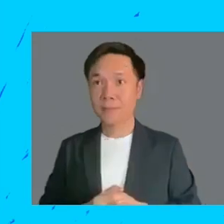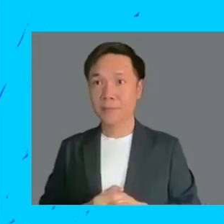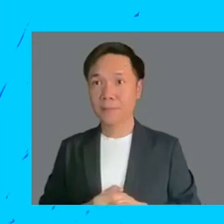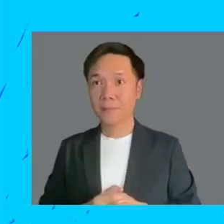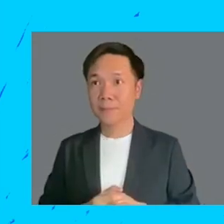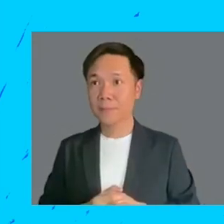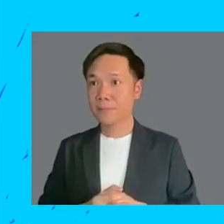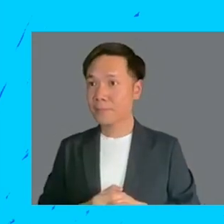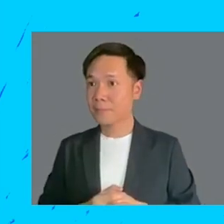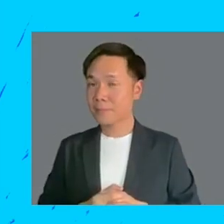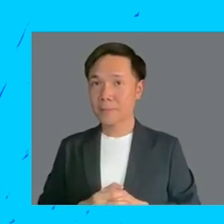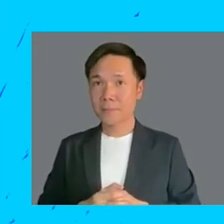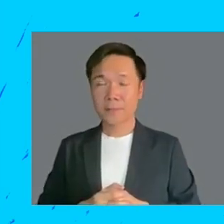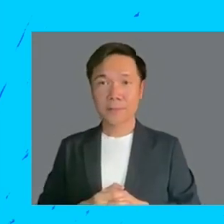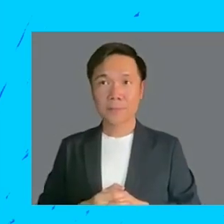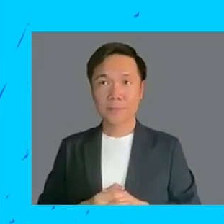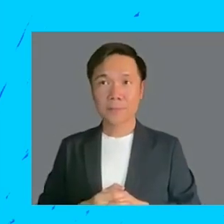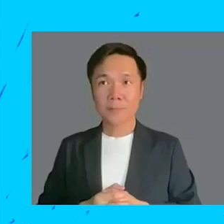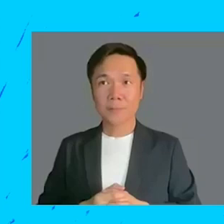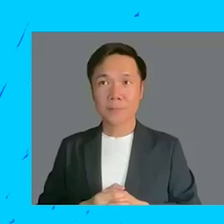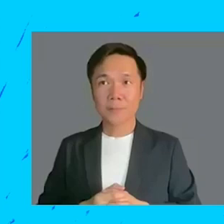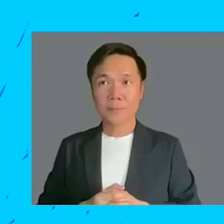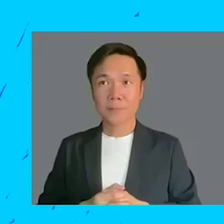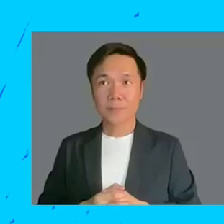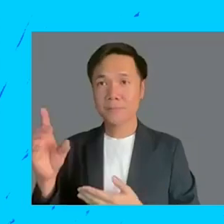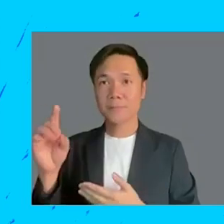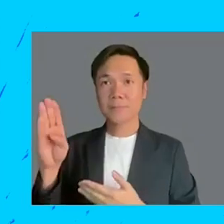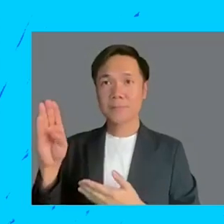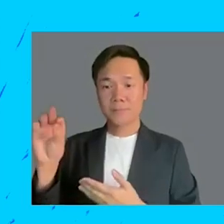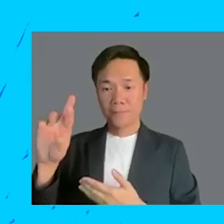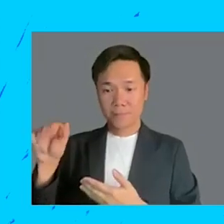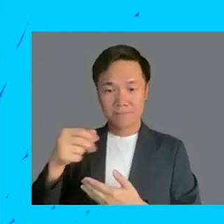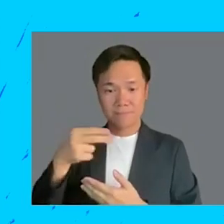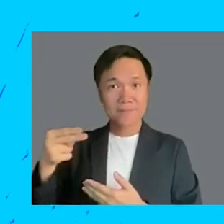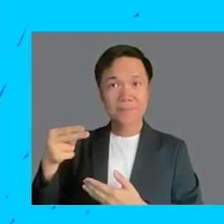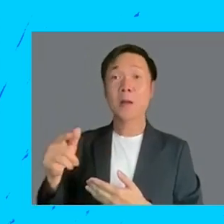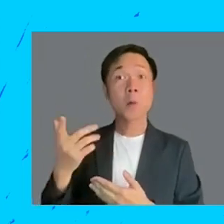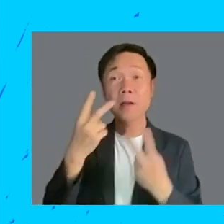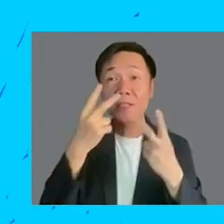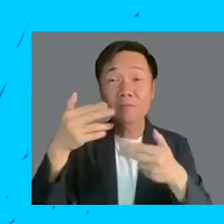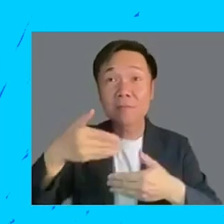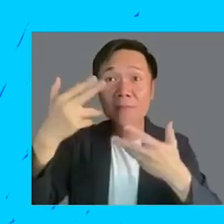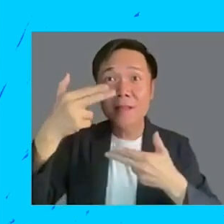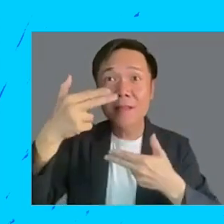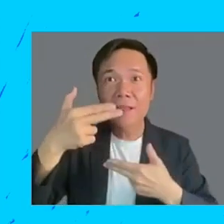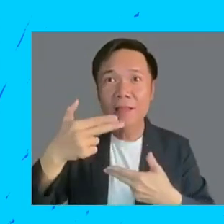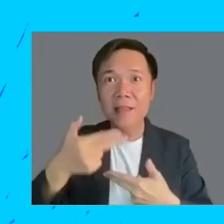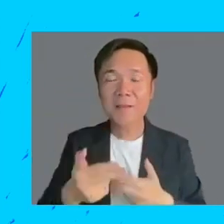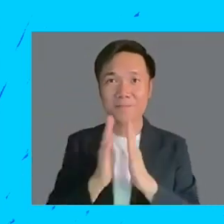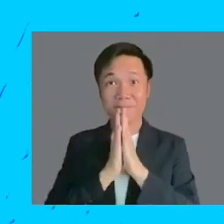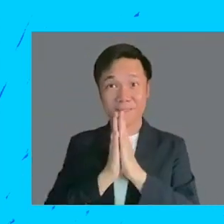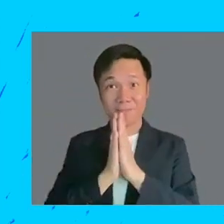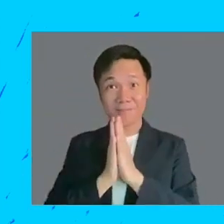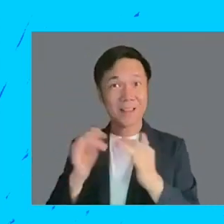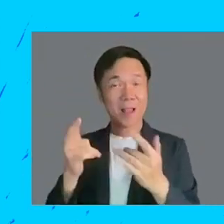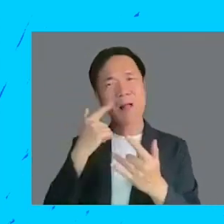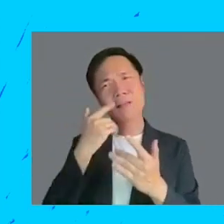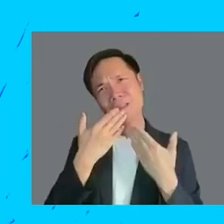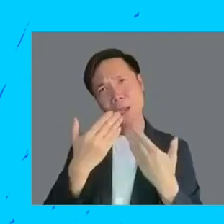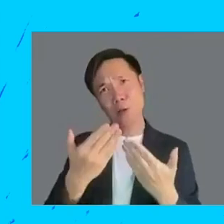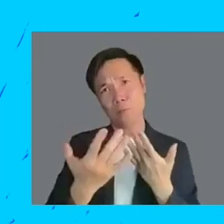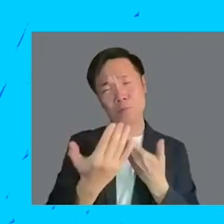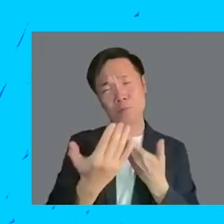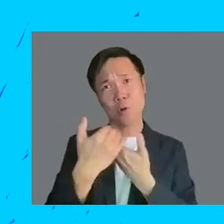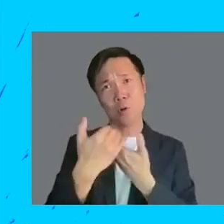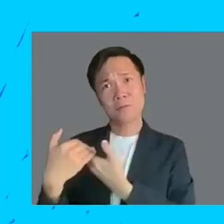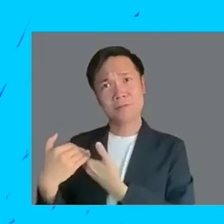Please do not forget to register in the chat. We want to know whom we have in the room. And thank you so much to our online audience for joining. We